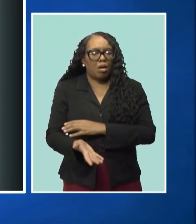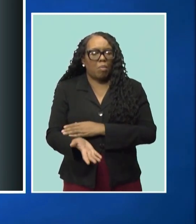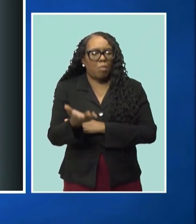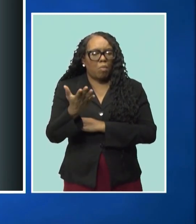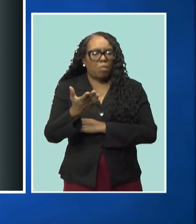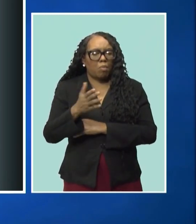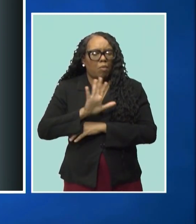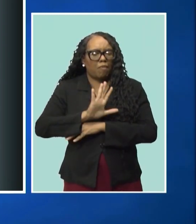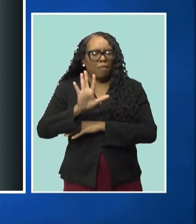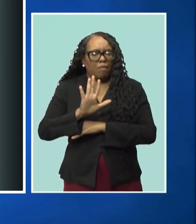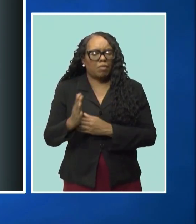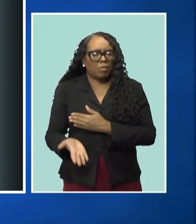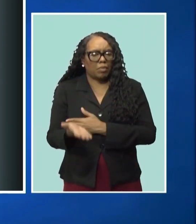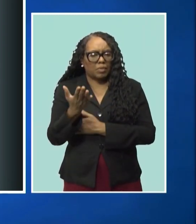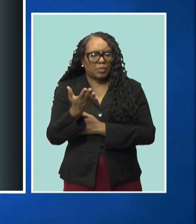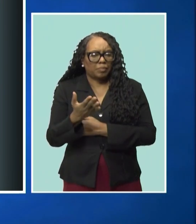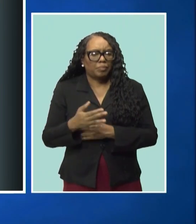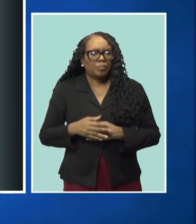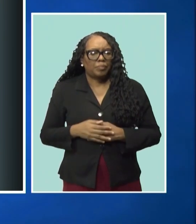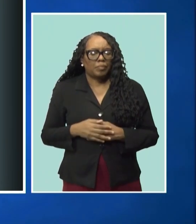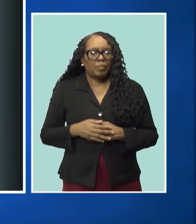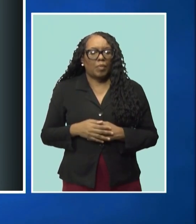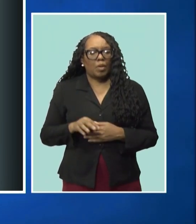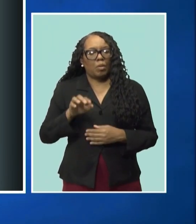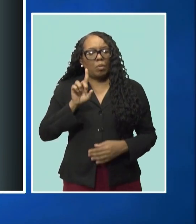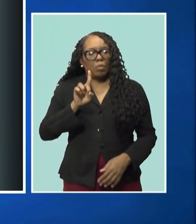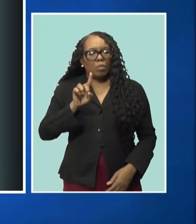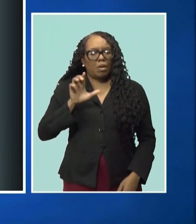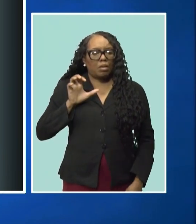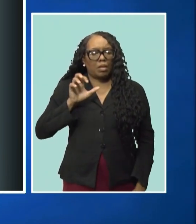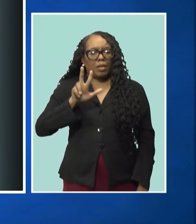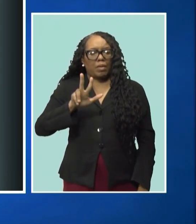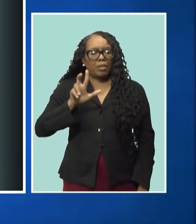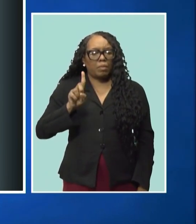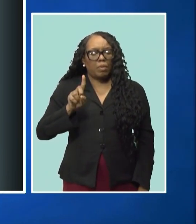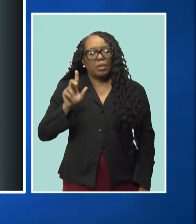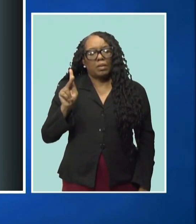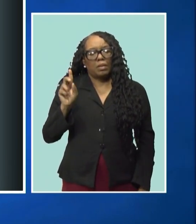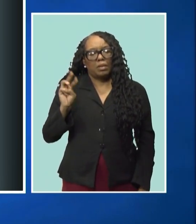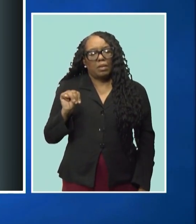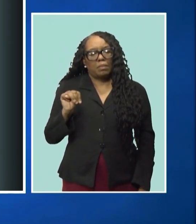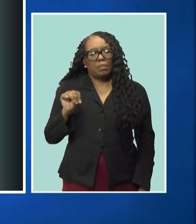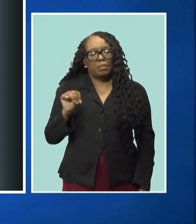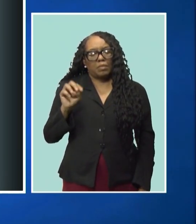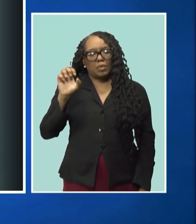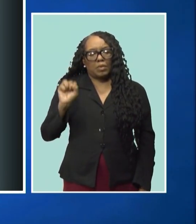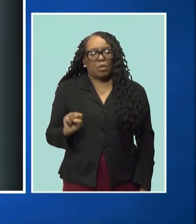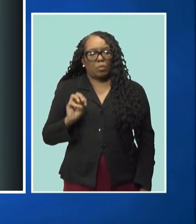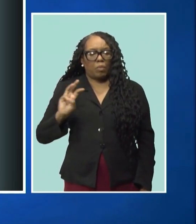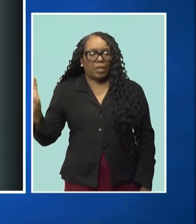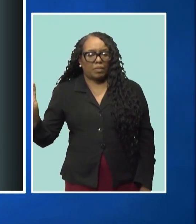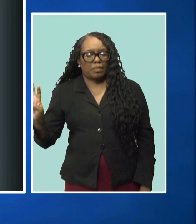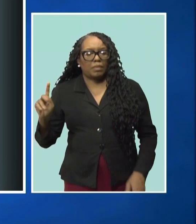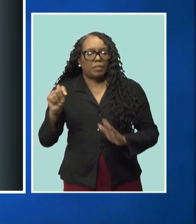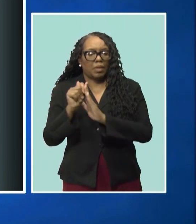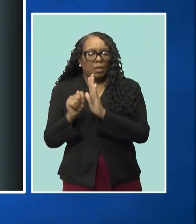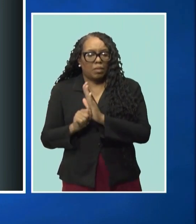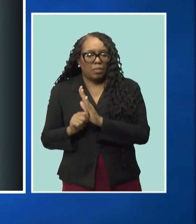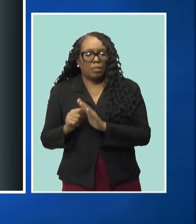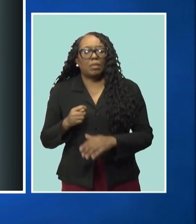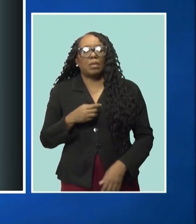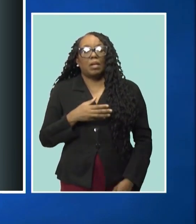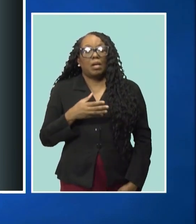struck at 5 minutes to 5 this morning. It was recorded 131 kilometers southwest of Bridgetown and